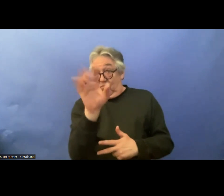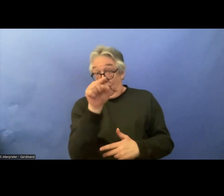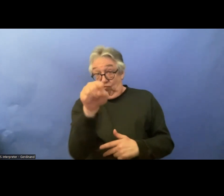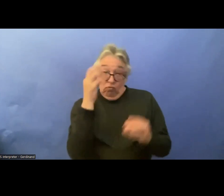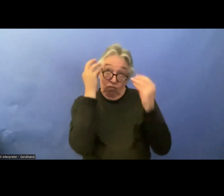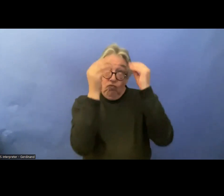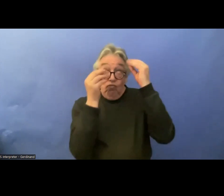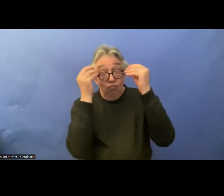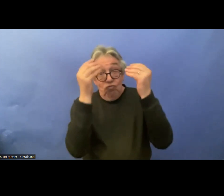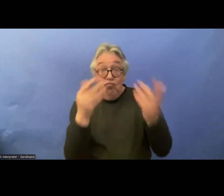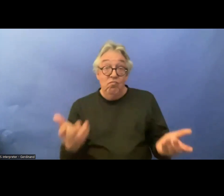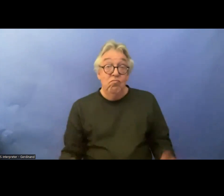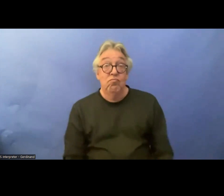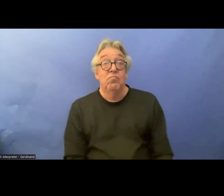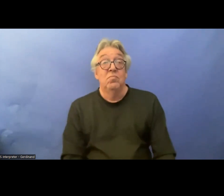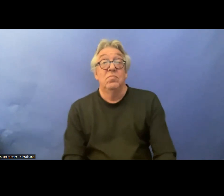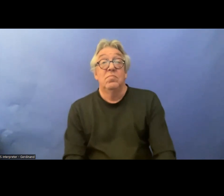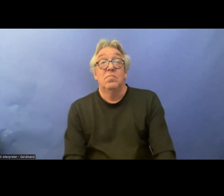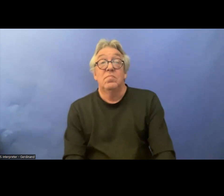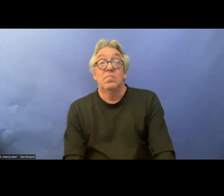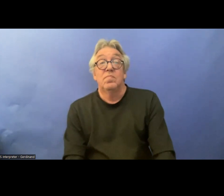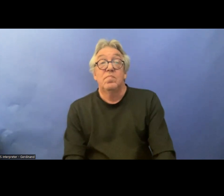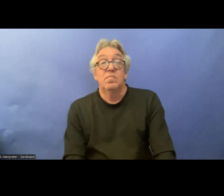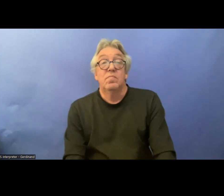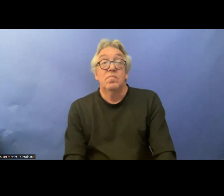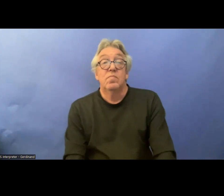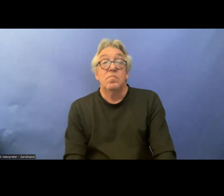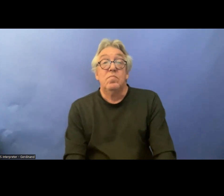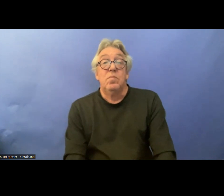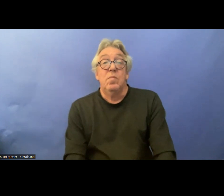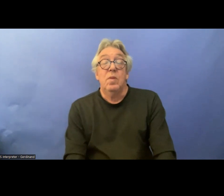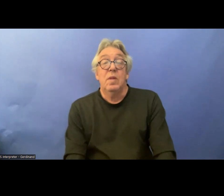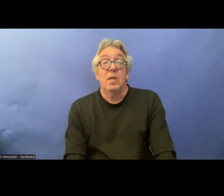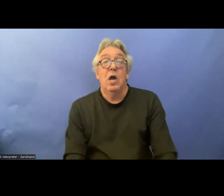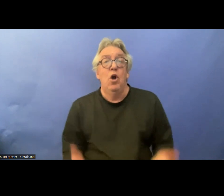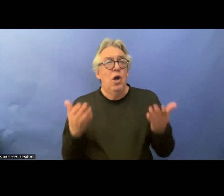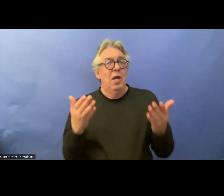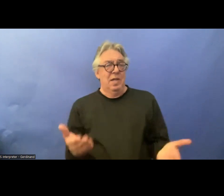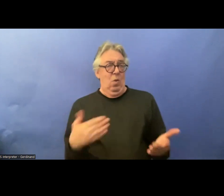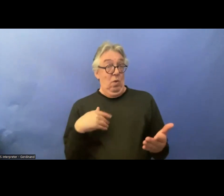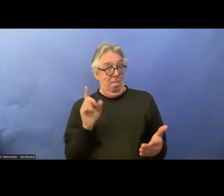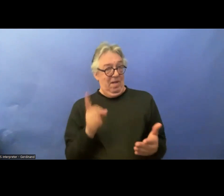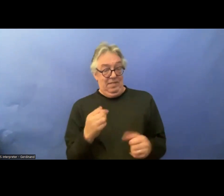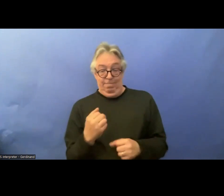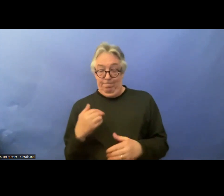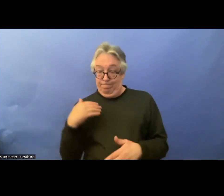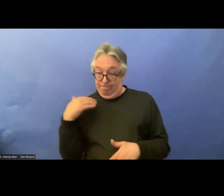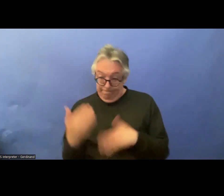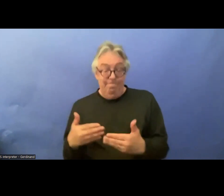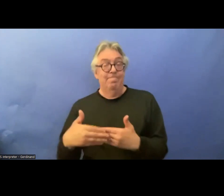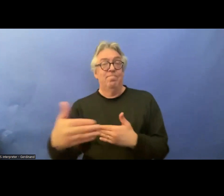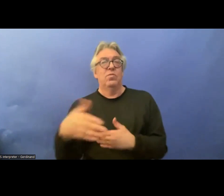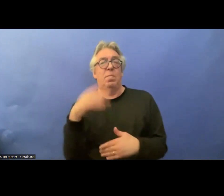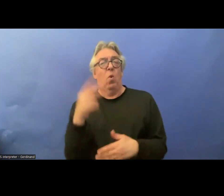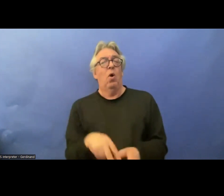know, perhaps now we need to move forward, move toward a holistic approach